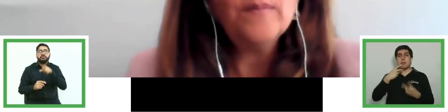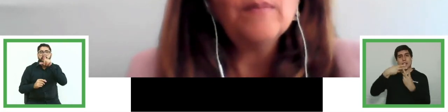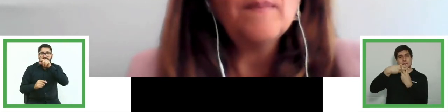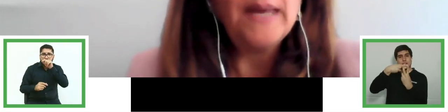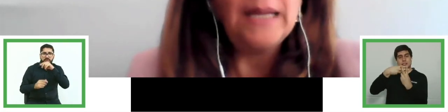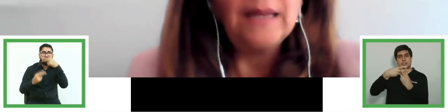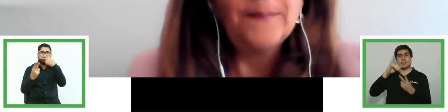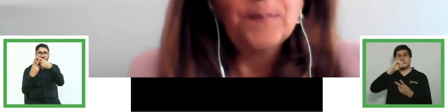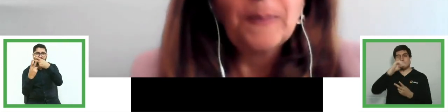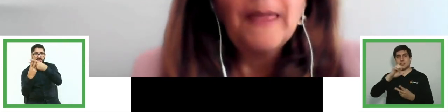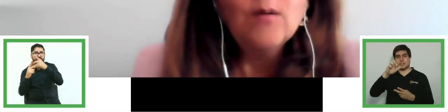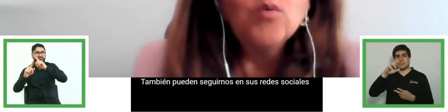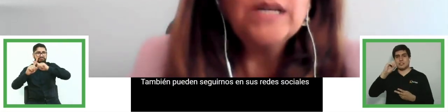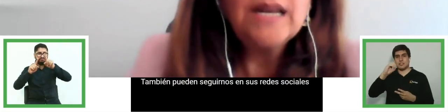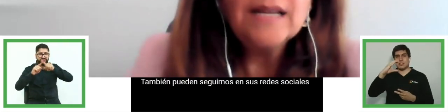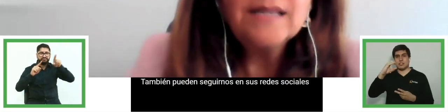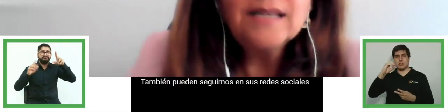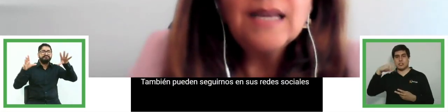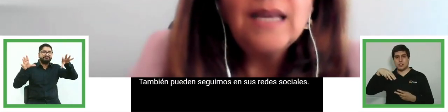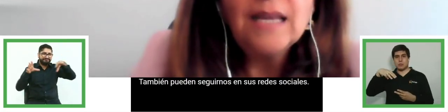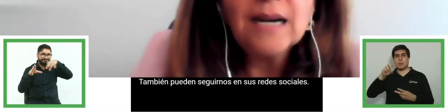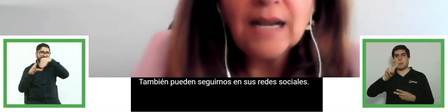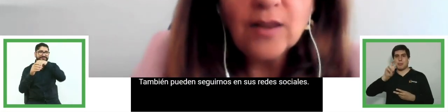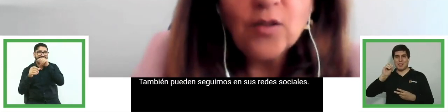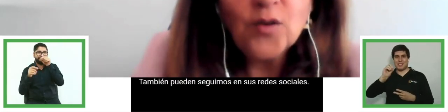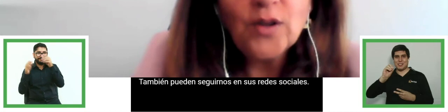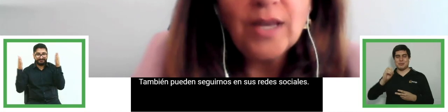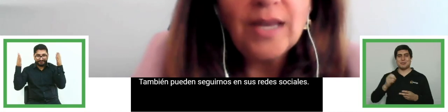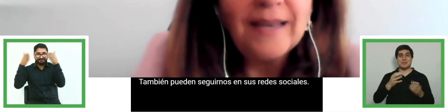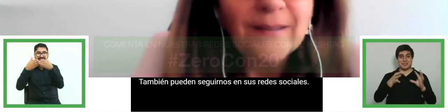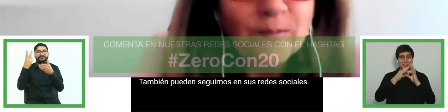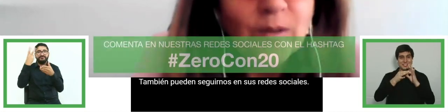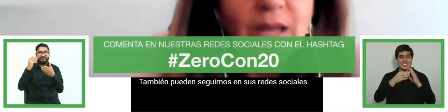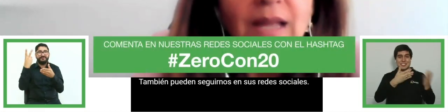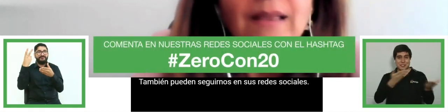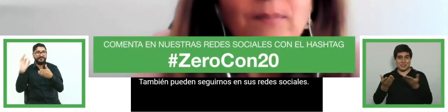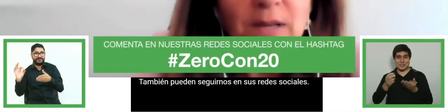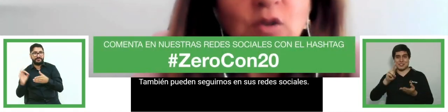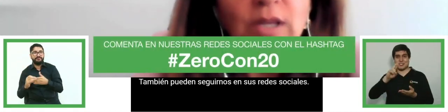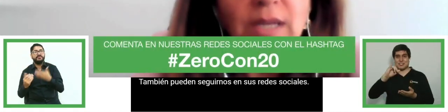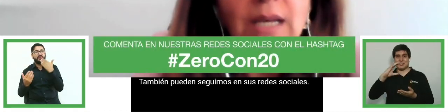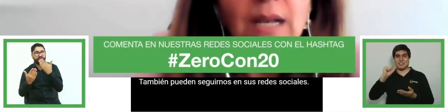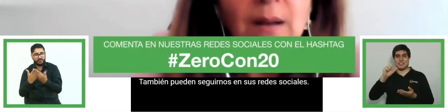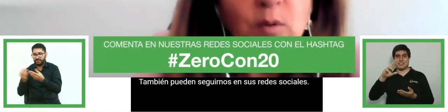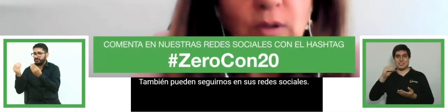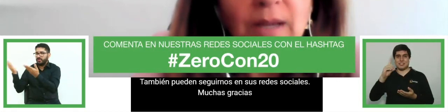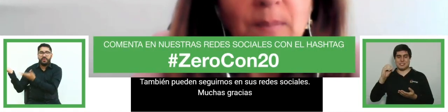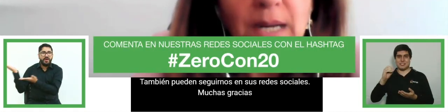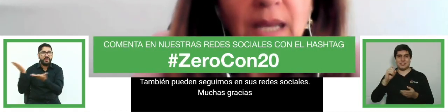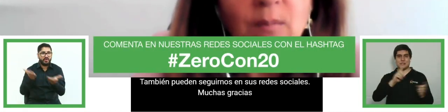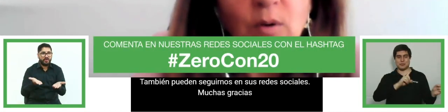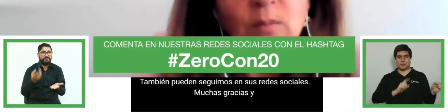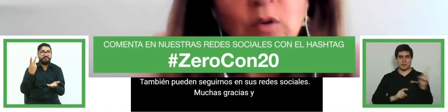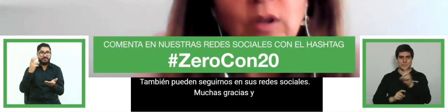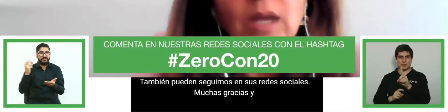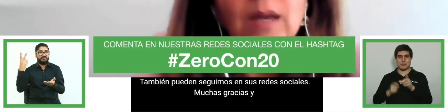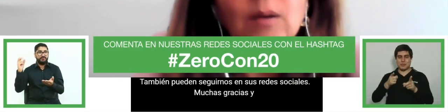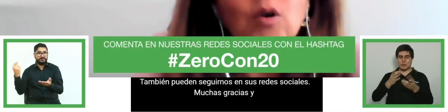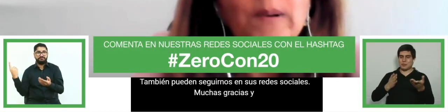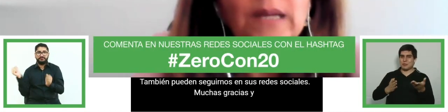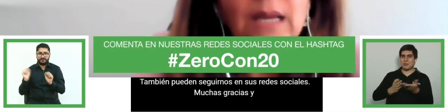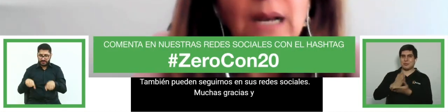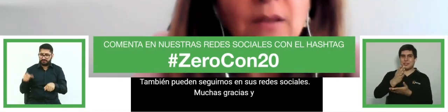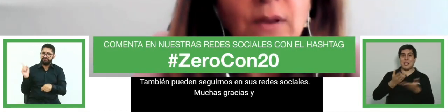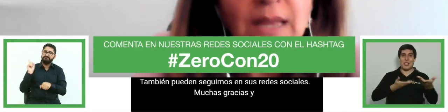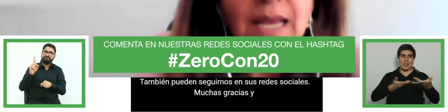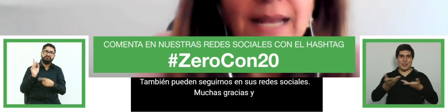zerocom20. Ricardo, please give you the floor so that we can share the different initiatives. Thank